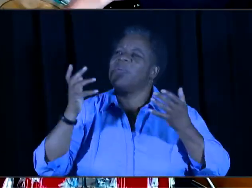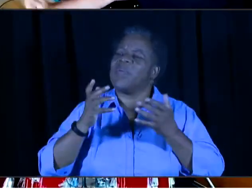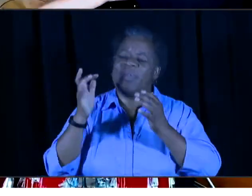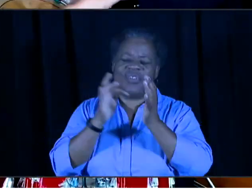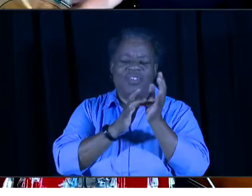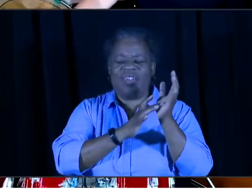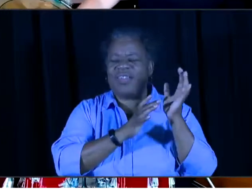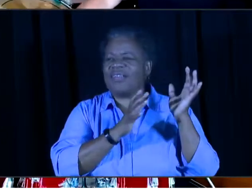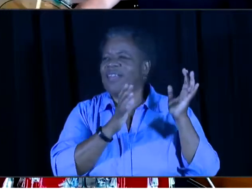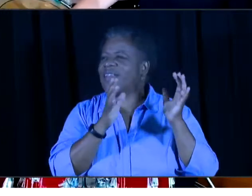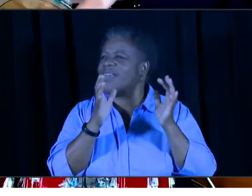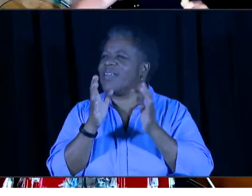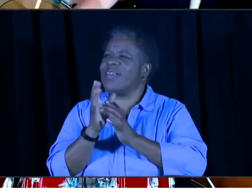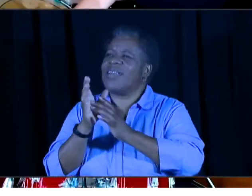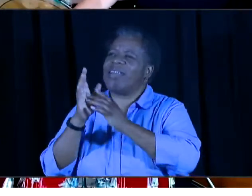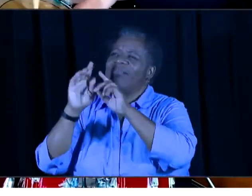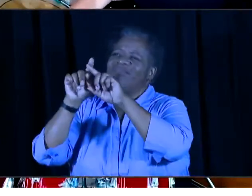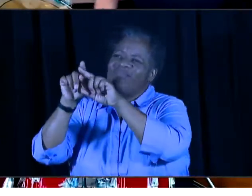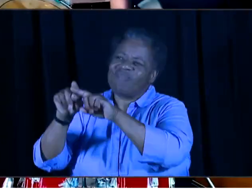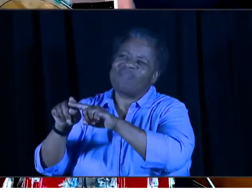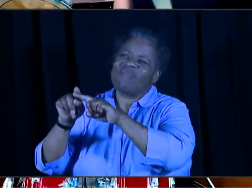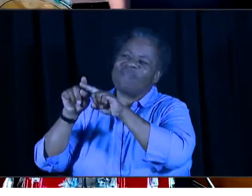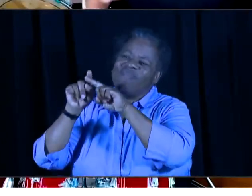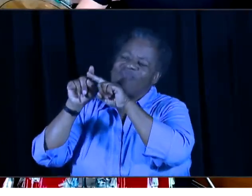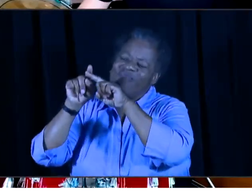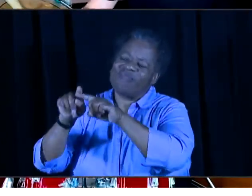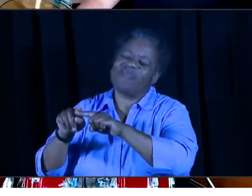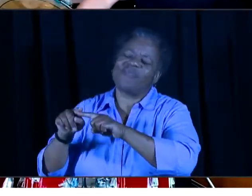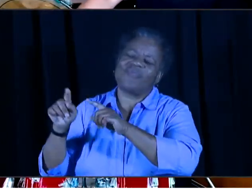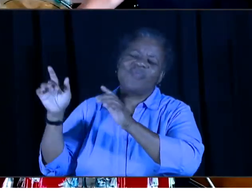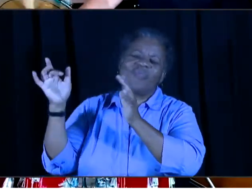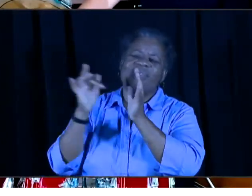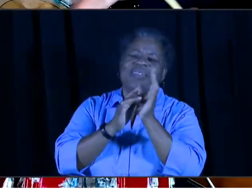all because of you, Jesus. It's